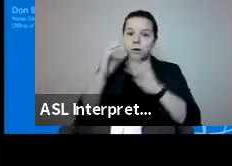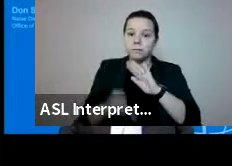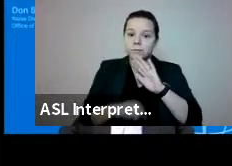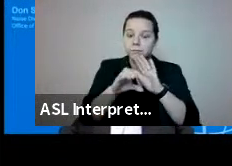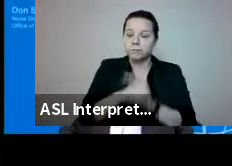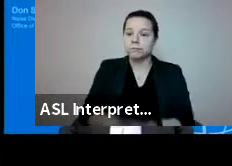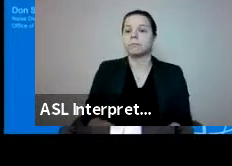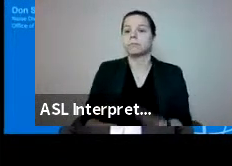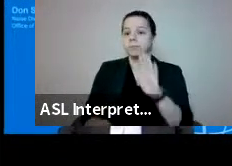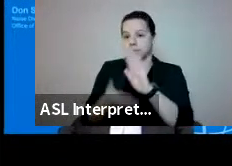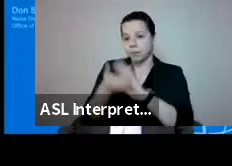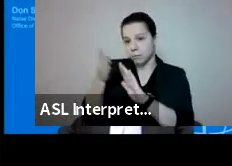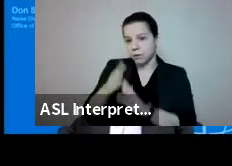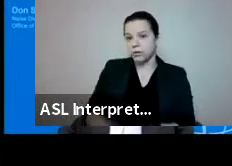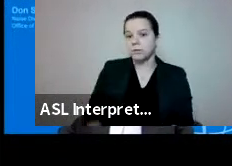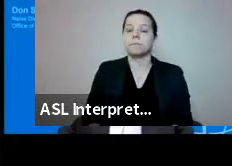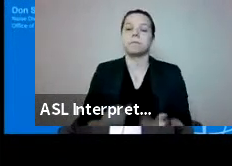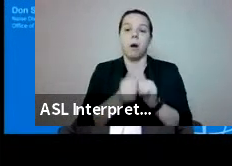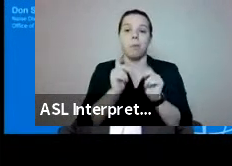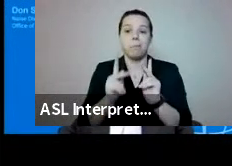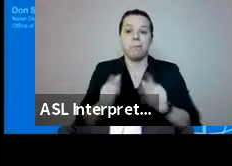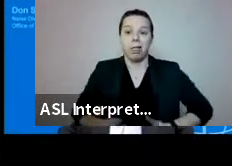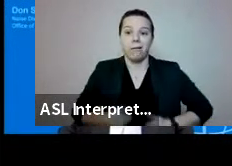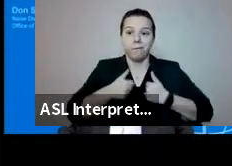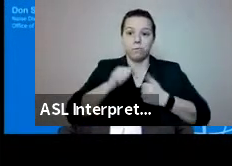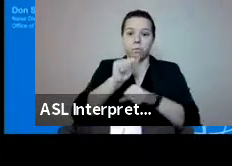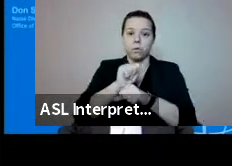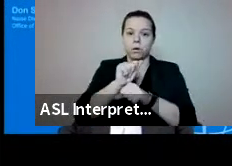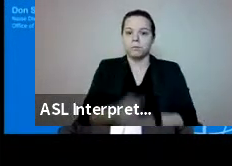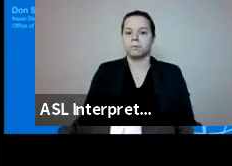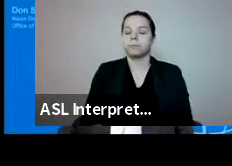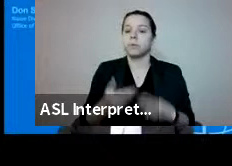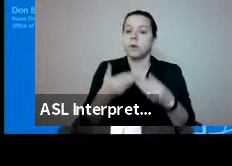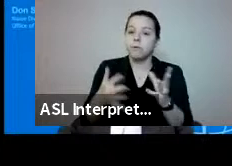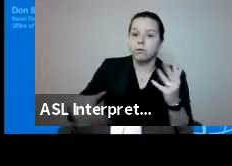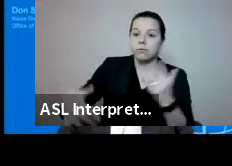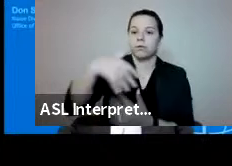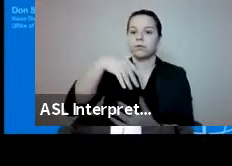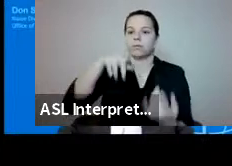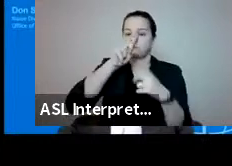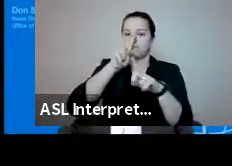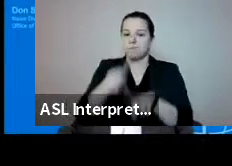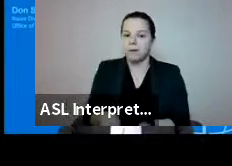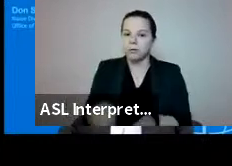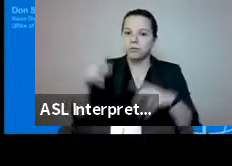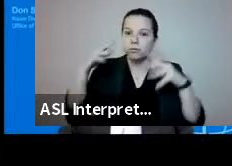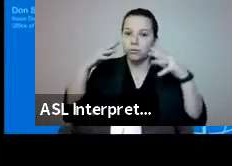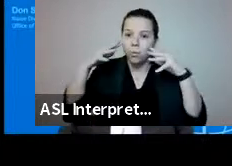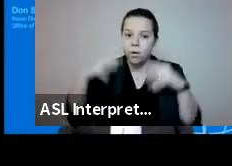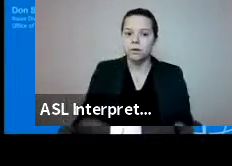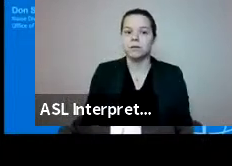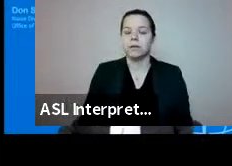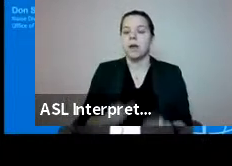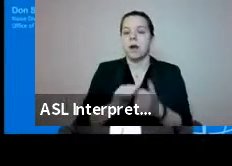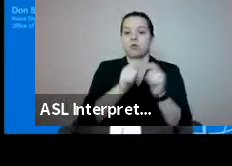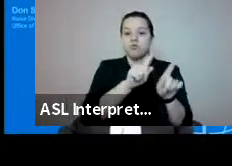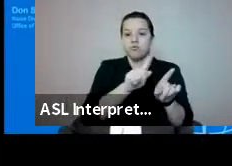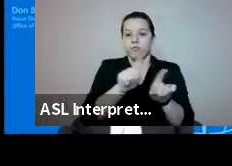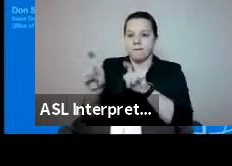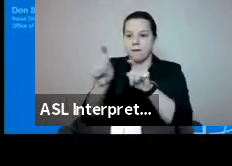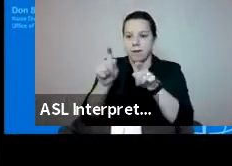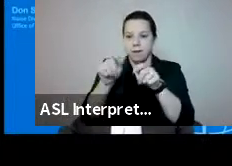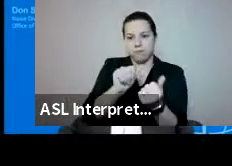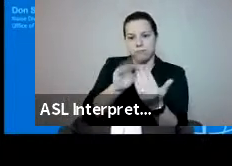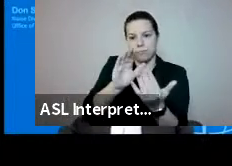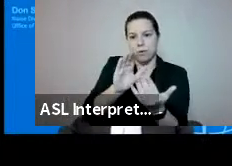how people live and work, and the overall societal response to noise, and also how the survey methodology updates and improvements compared